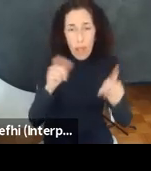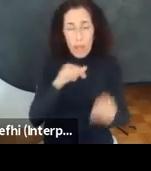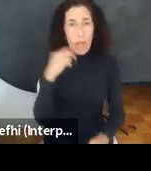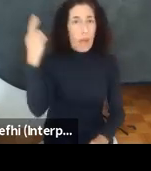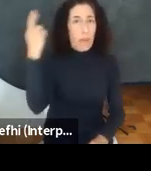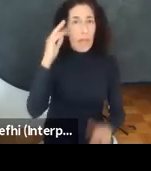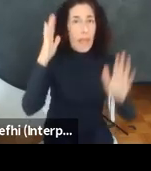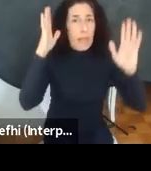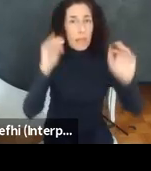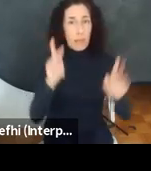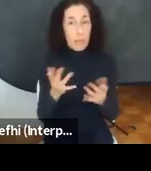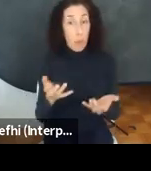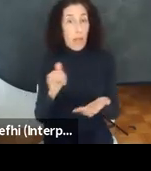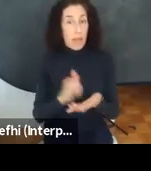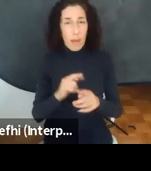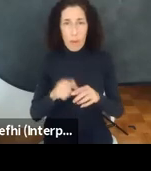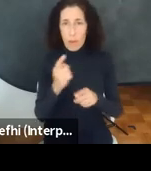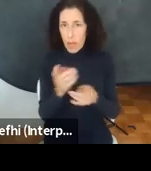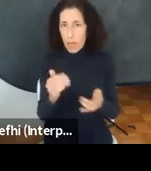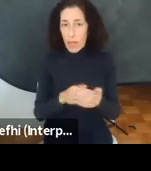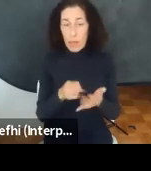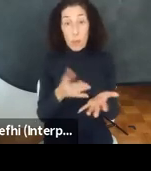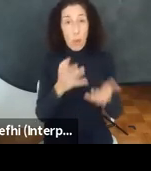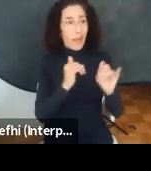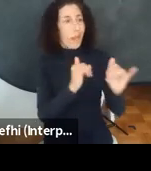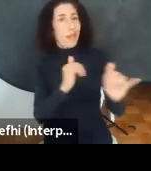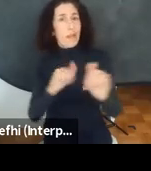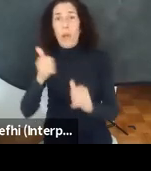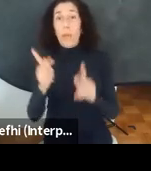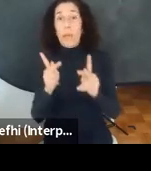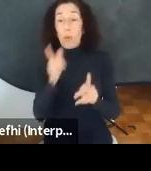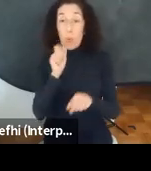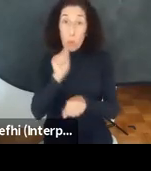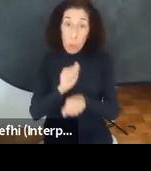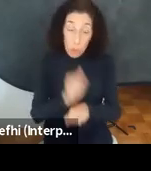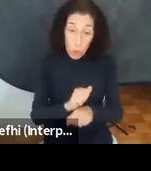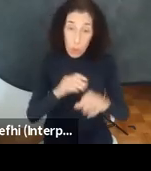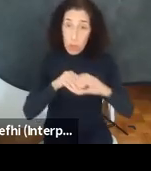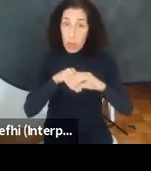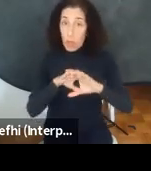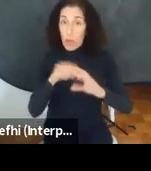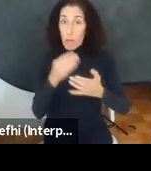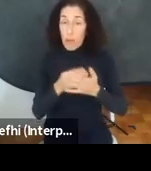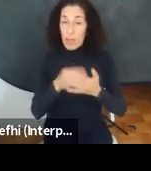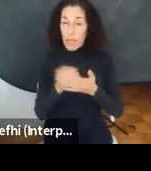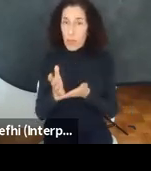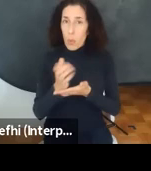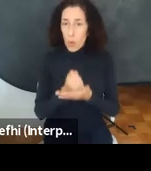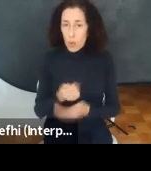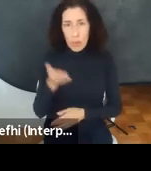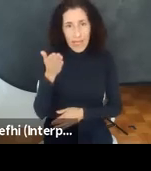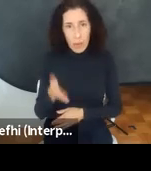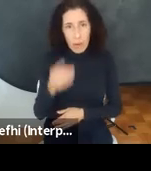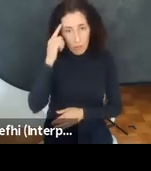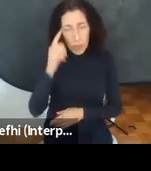You know, again, as we said earlier, you want what other people want. If you work, you should get the money that you earn for them. Yes.